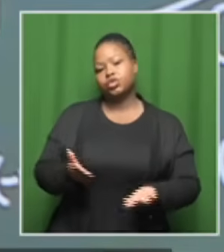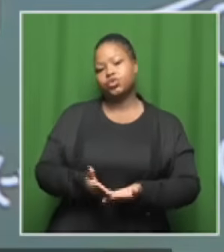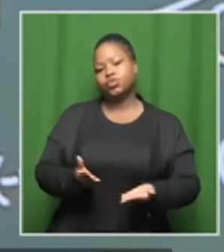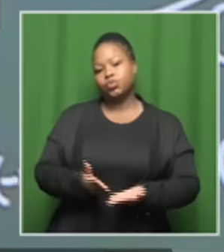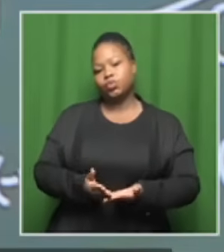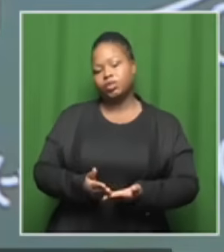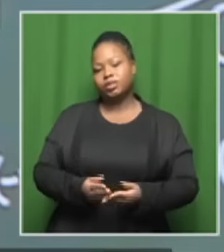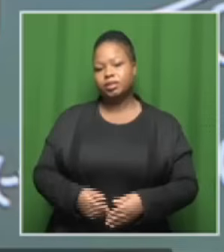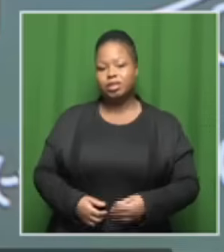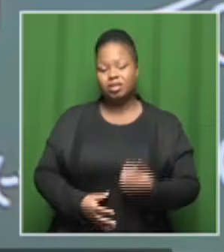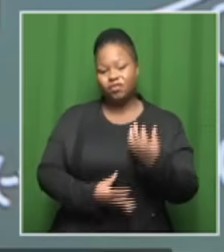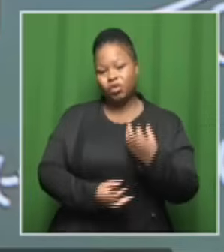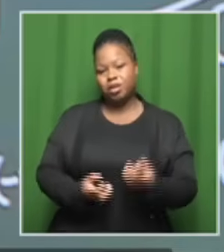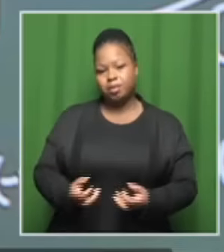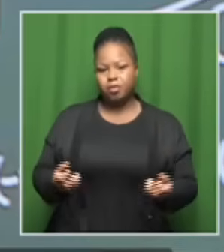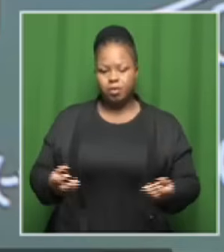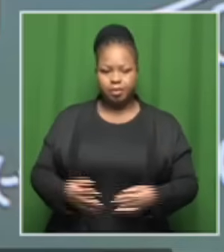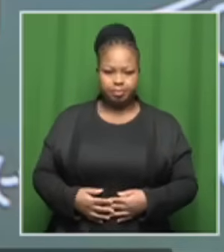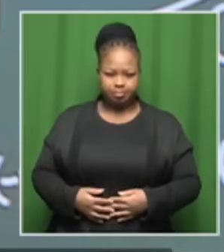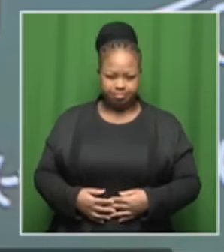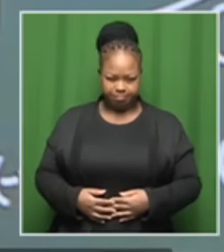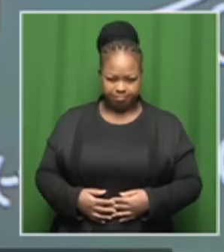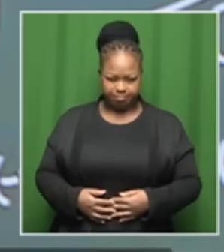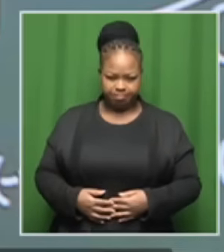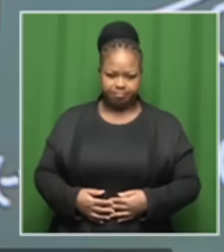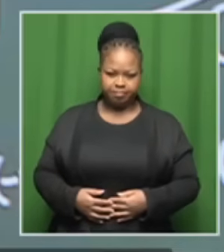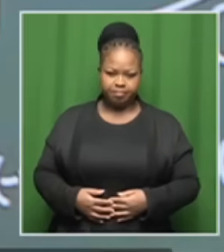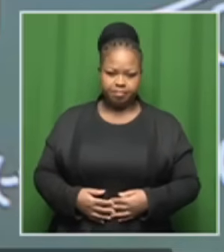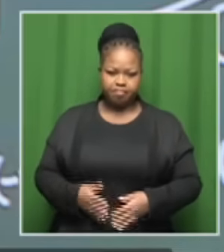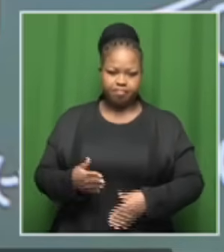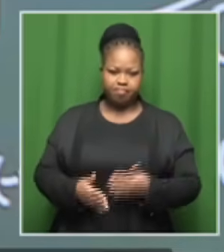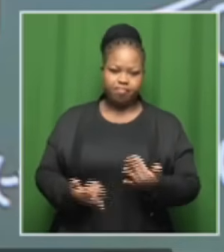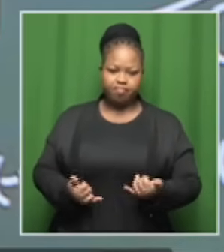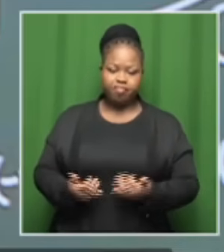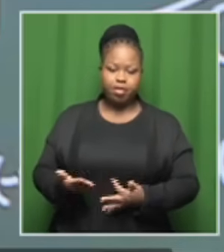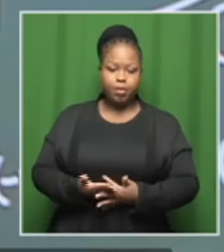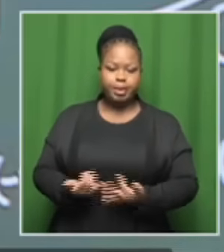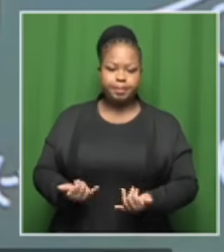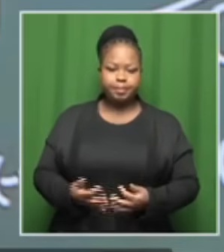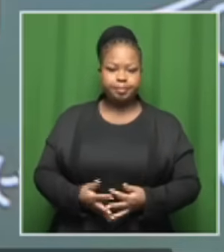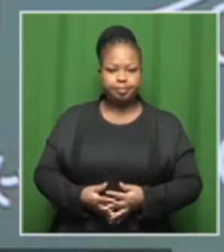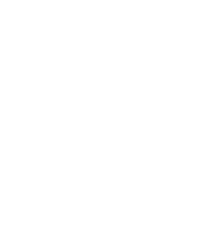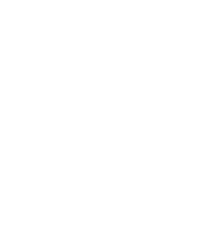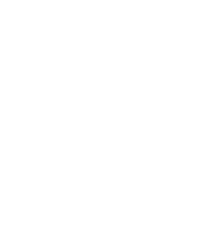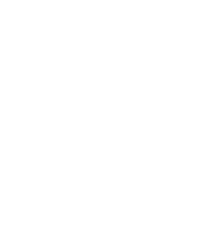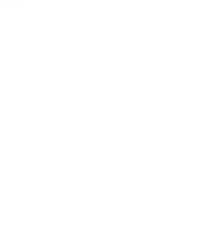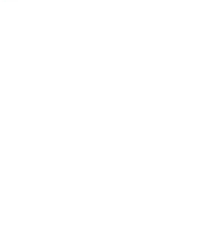serve the poorest of the poor. Well, let's leave it there for now. We need to take a quick break.